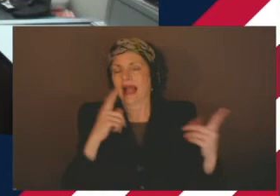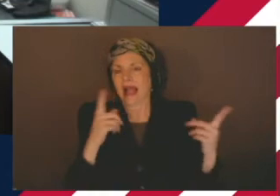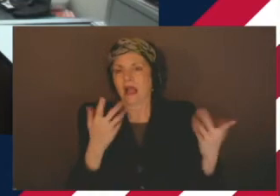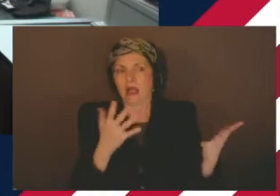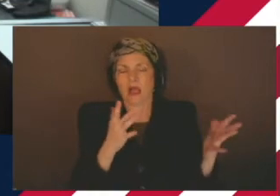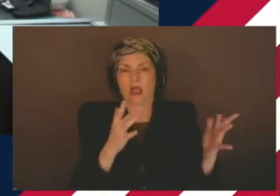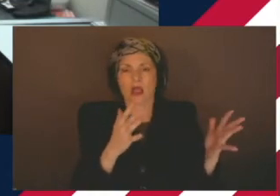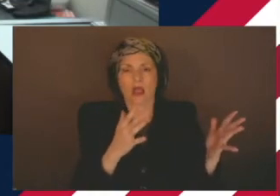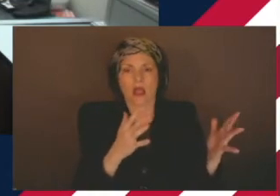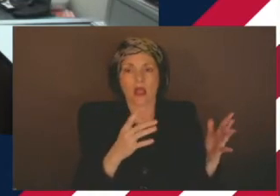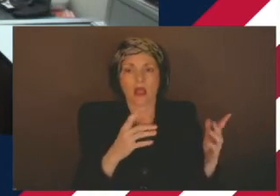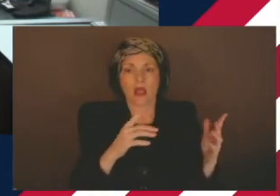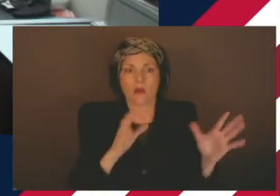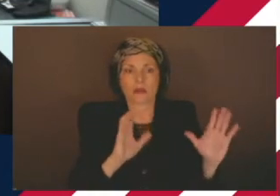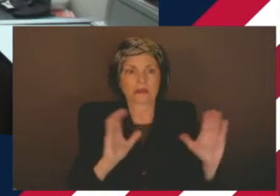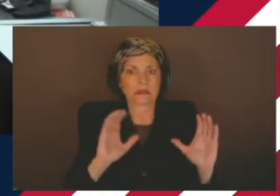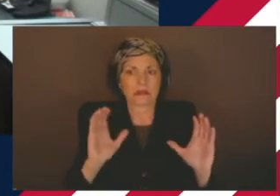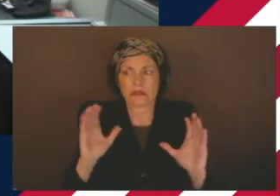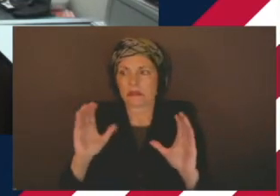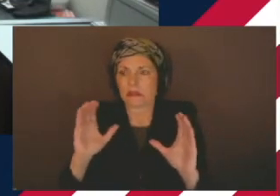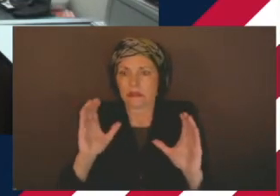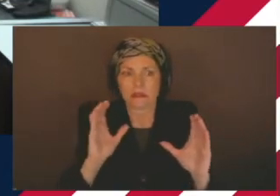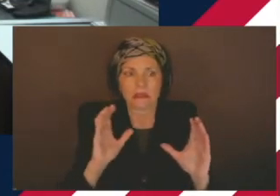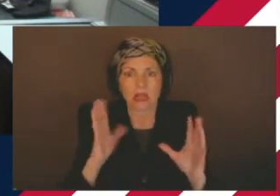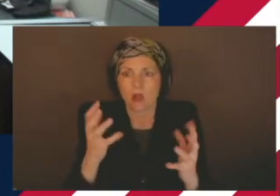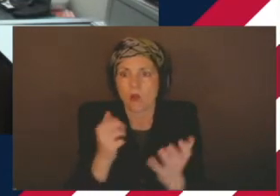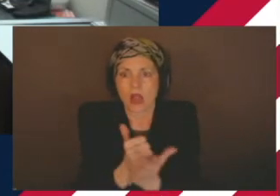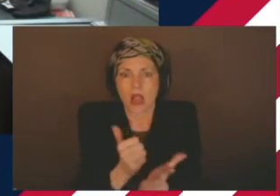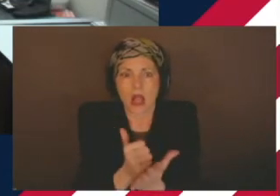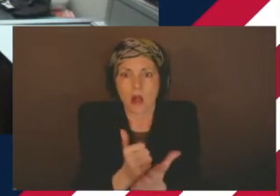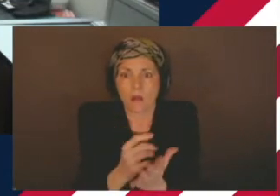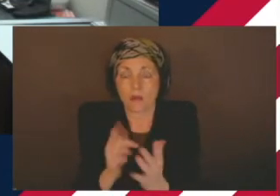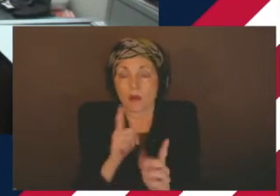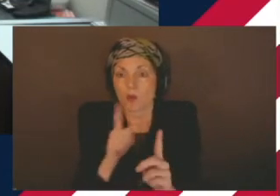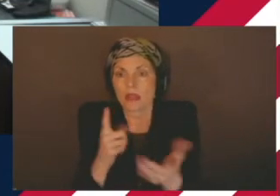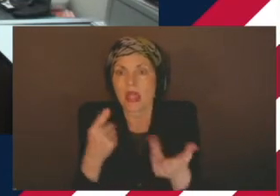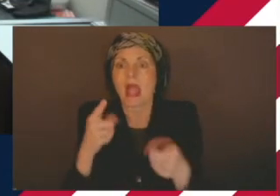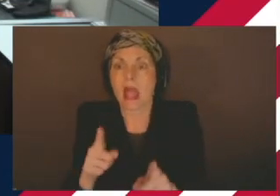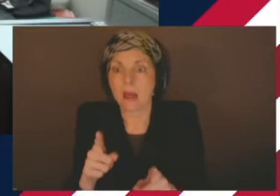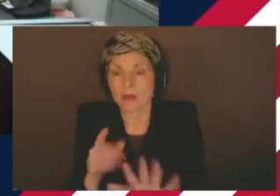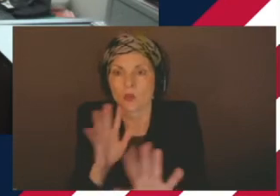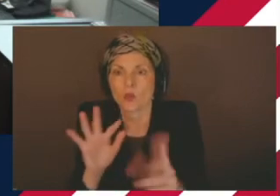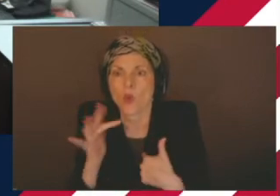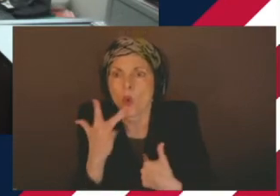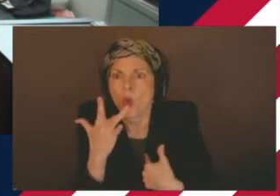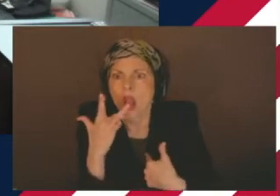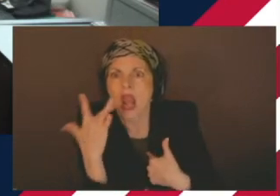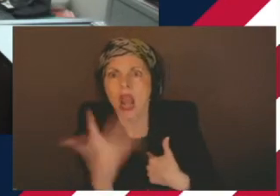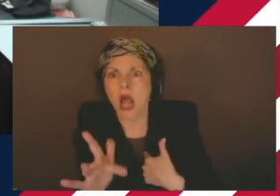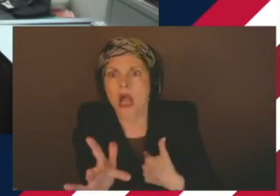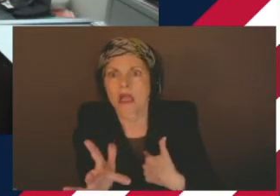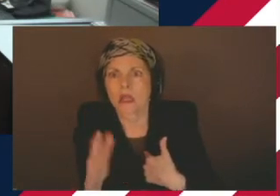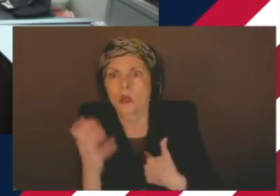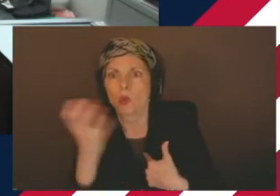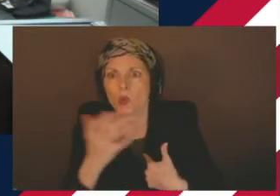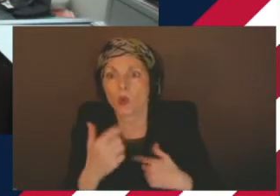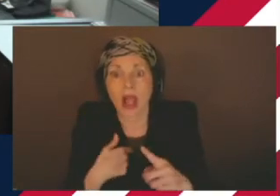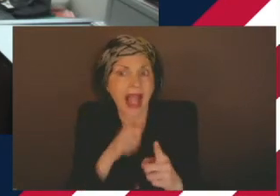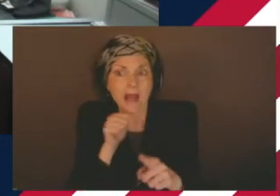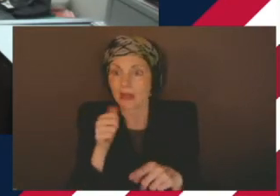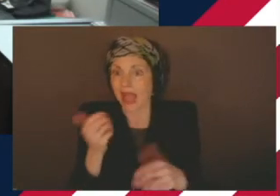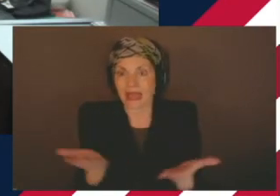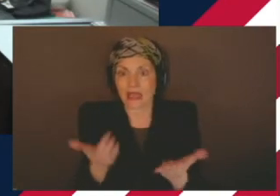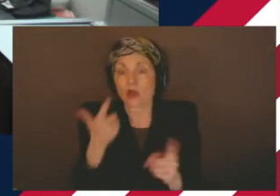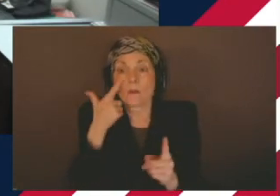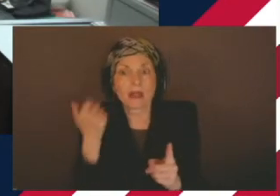able, and again, I would like to say it was by a stroke of luck. I am not sitting here today because the system worked. I am sitting here